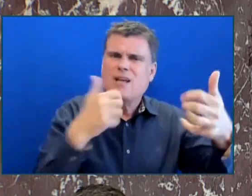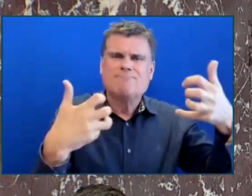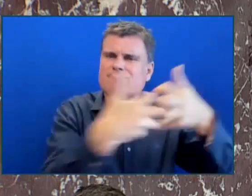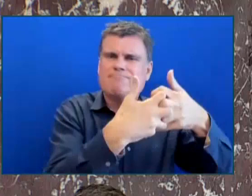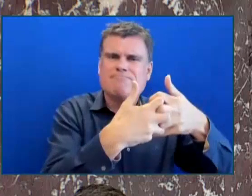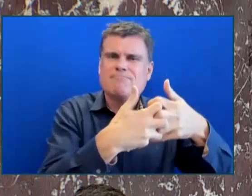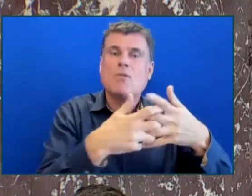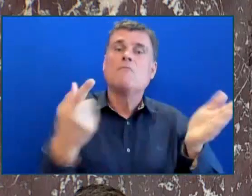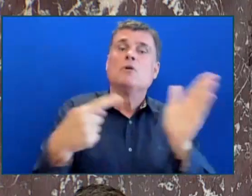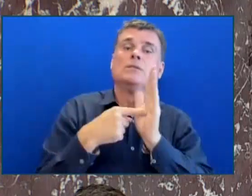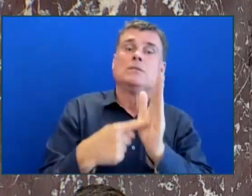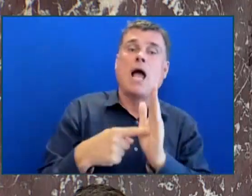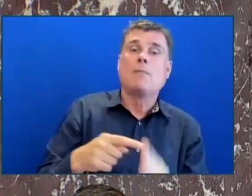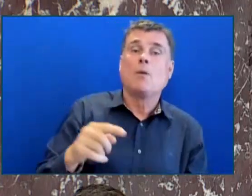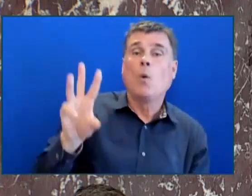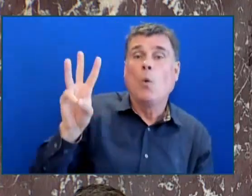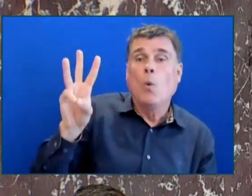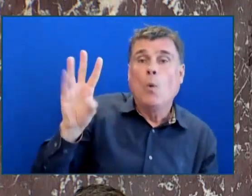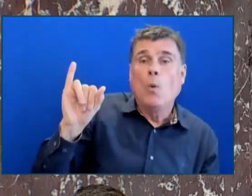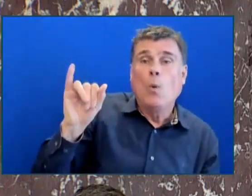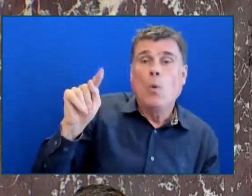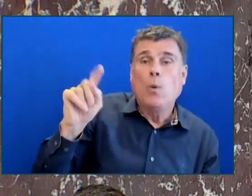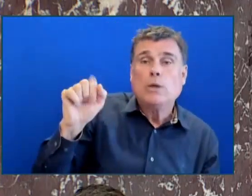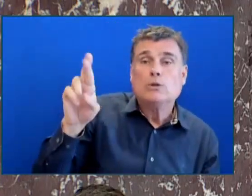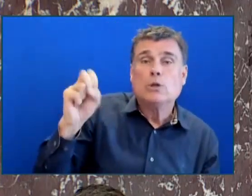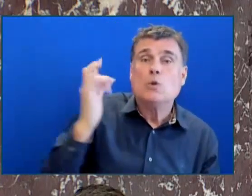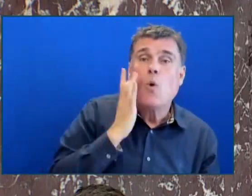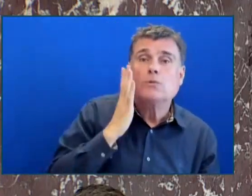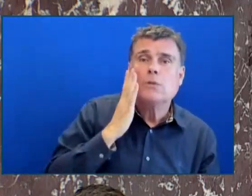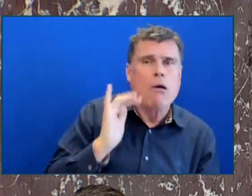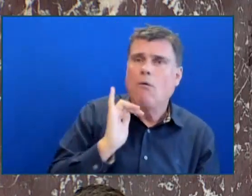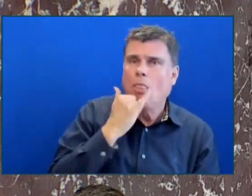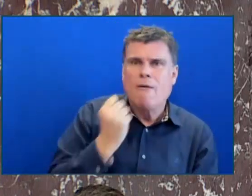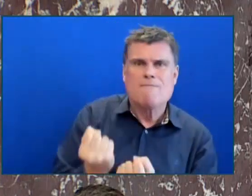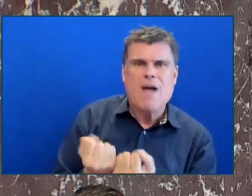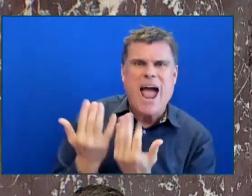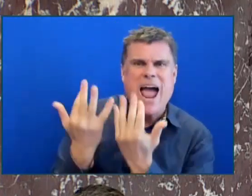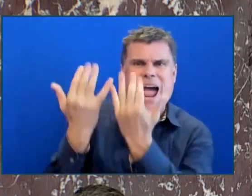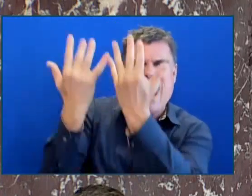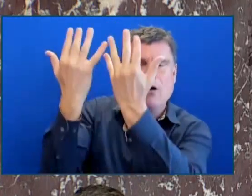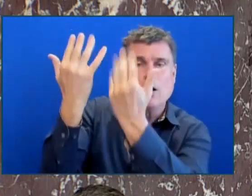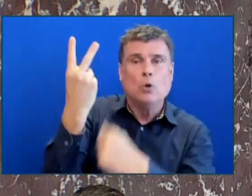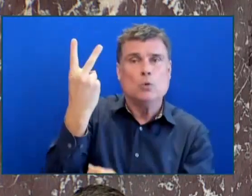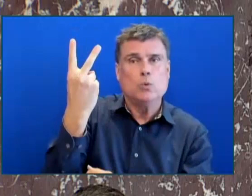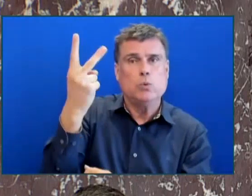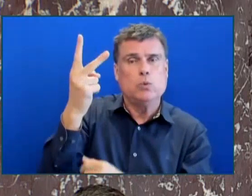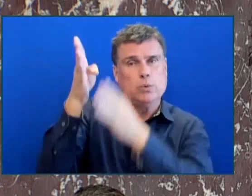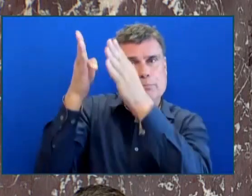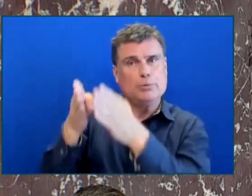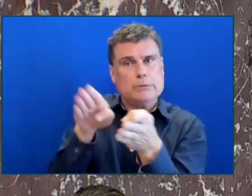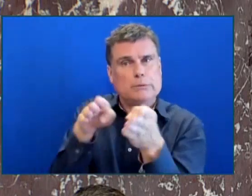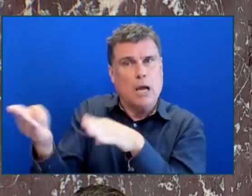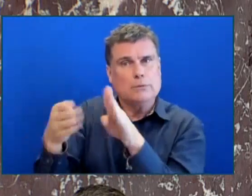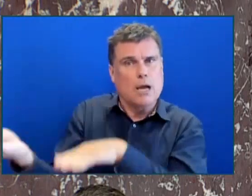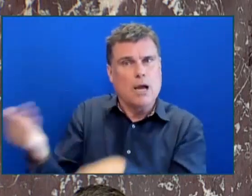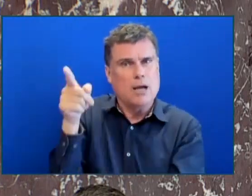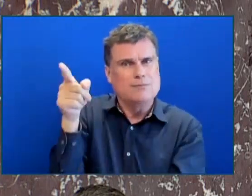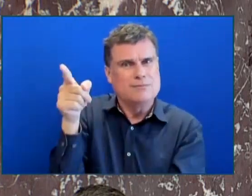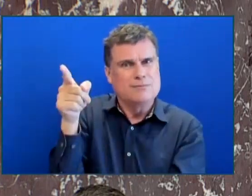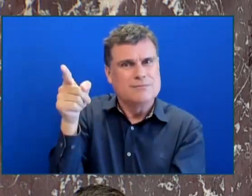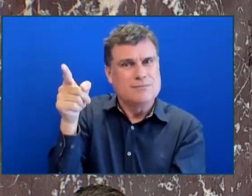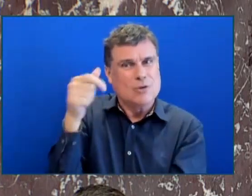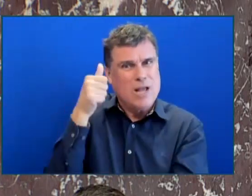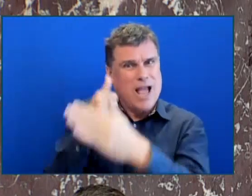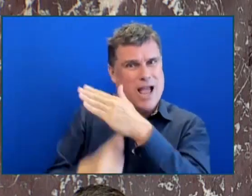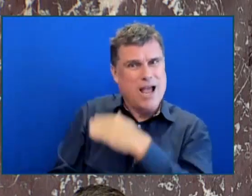the housing minister, resulted in 2 fatalities when the Atira managed building burned to the ground without working sprinklers